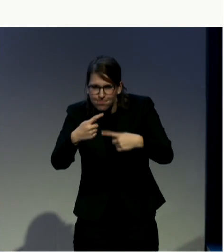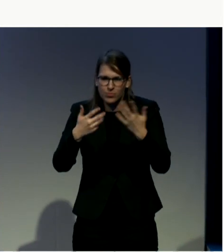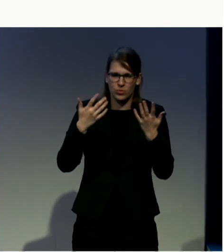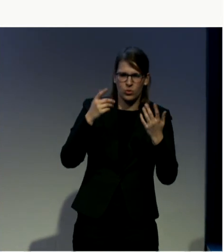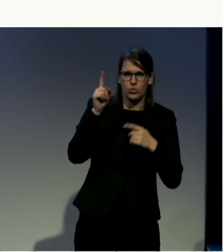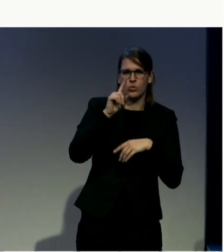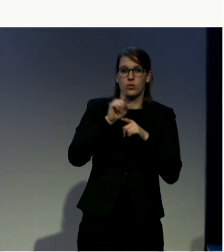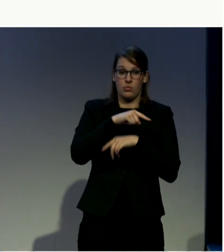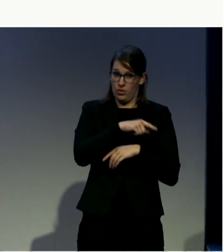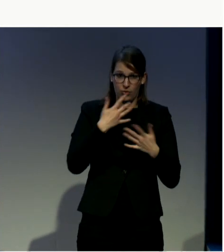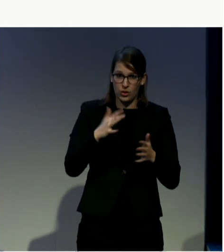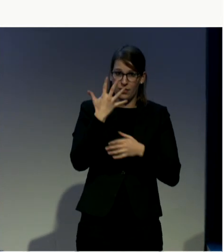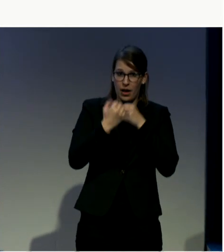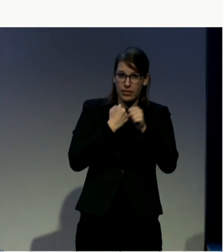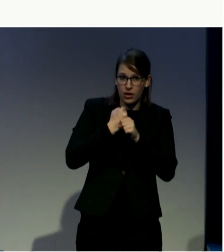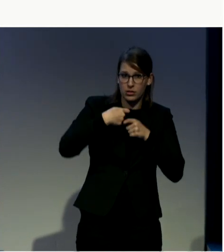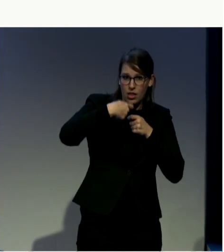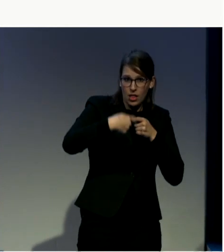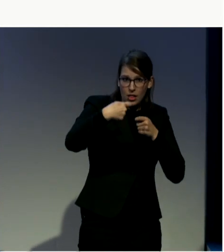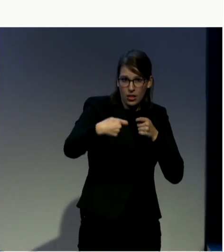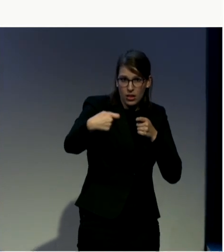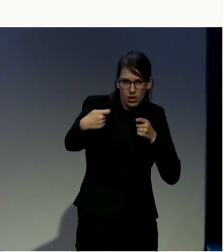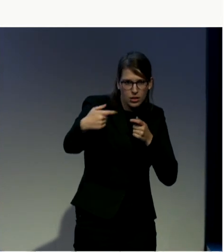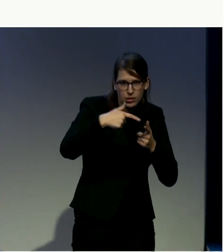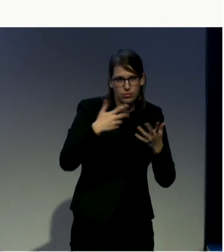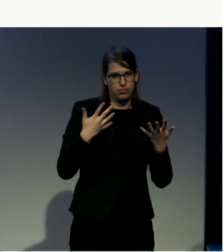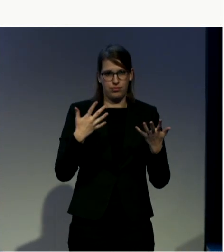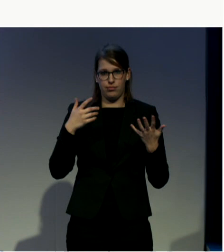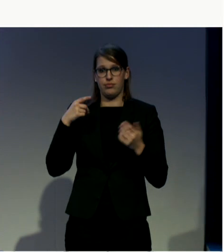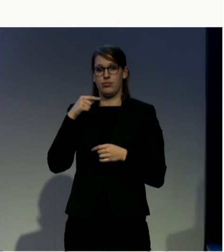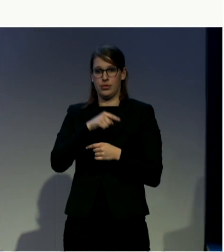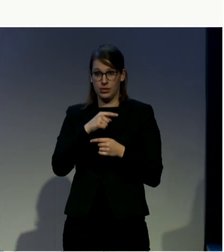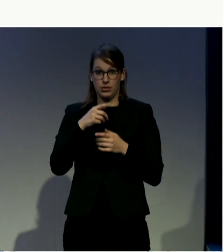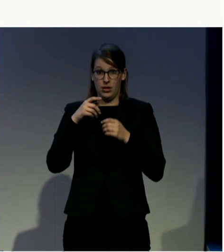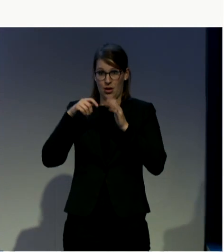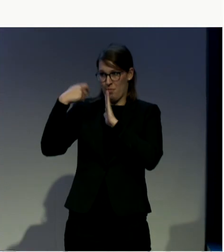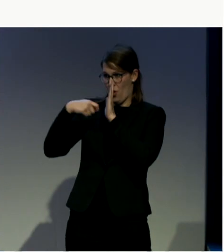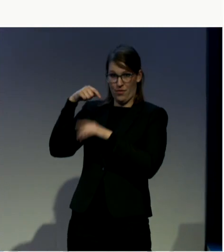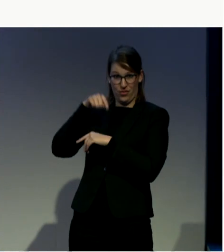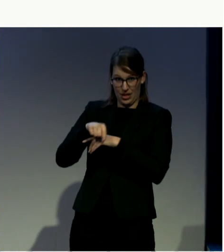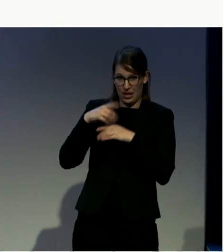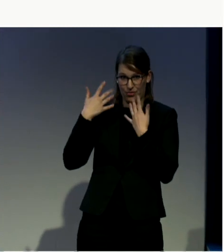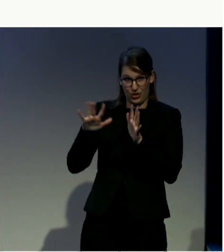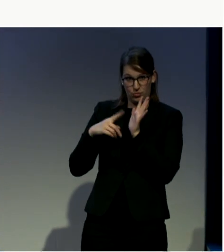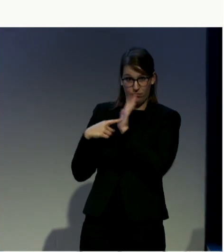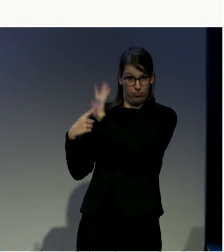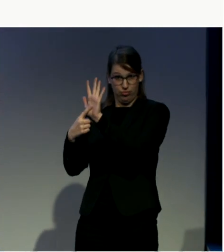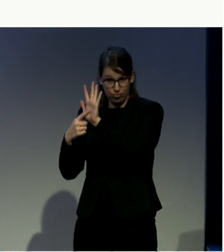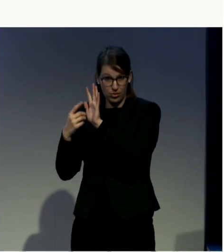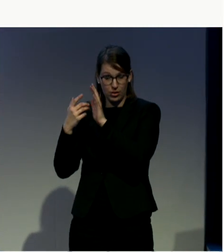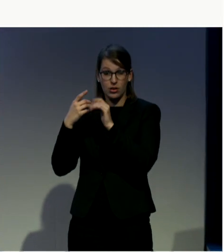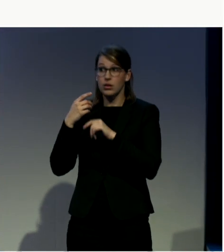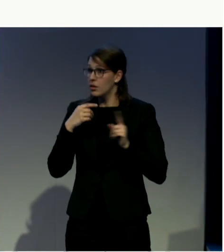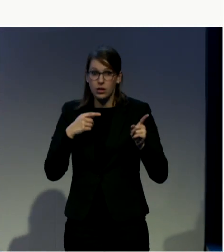immediately resolved. She got her child, she got her divorce, and she was very happy. And that inspired me very